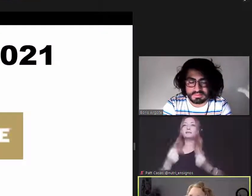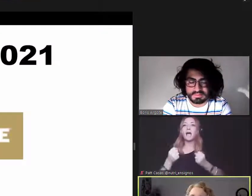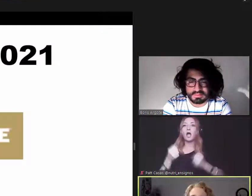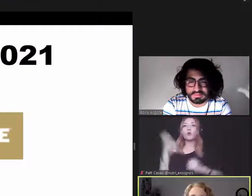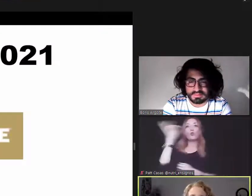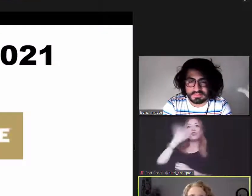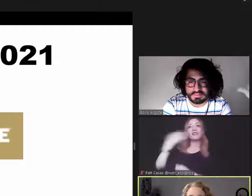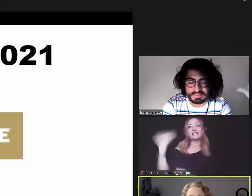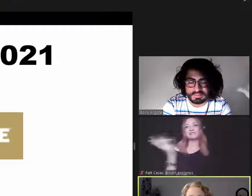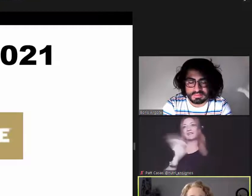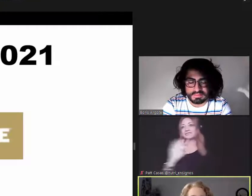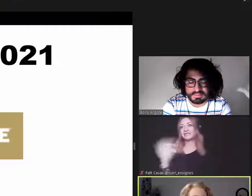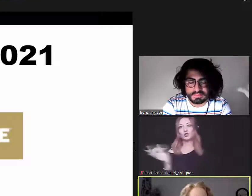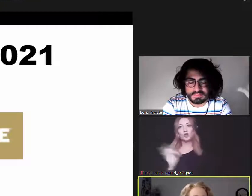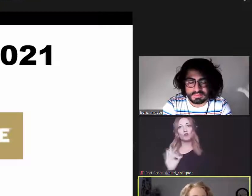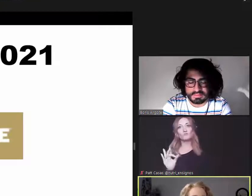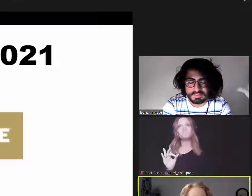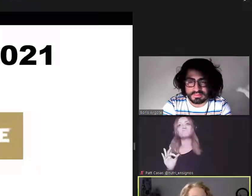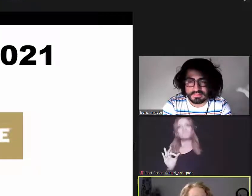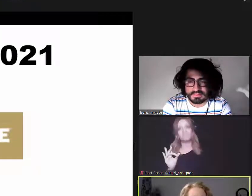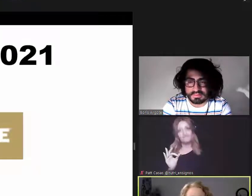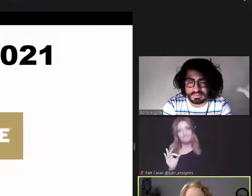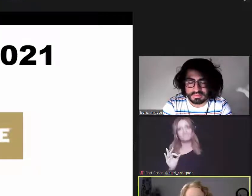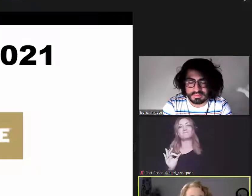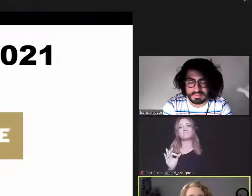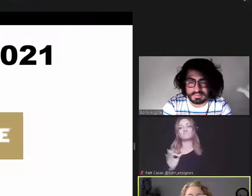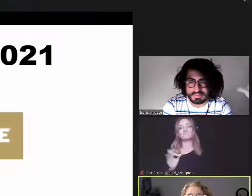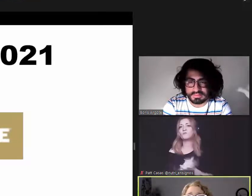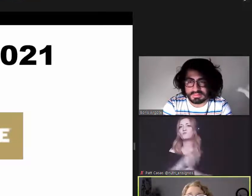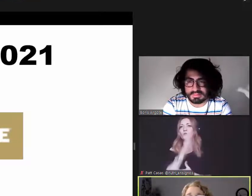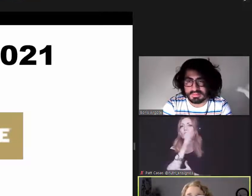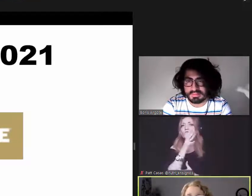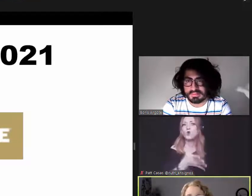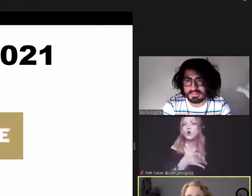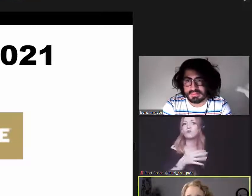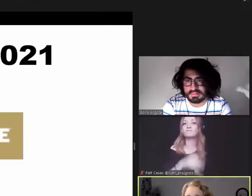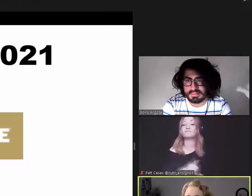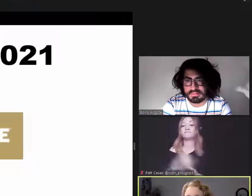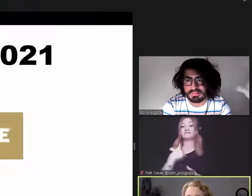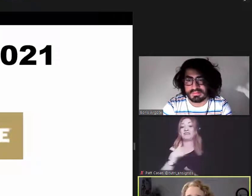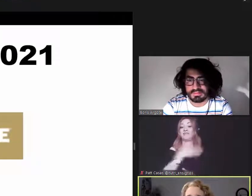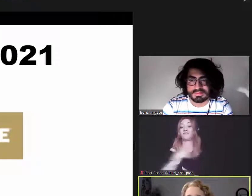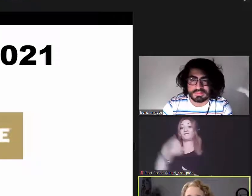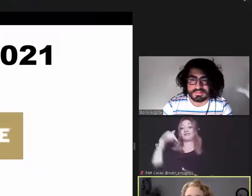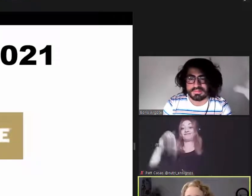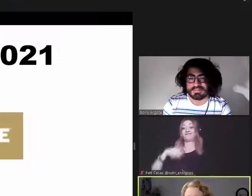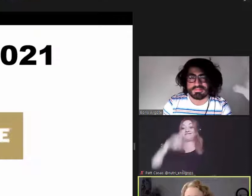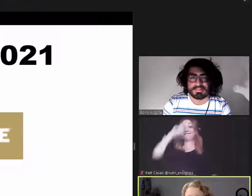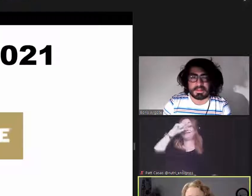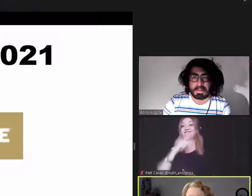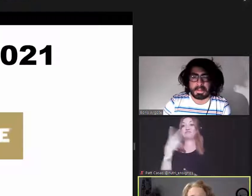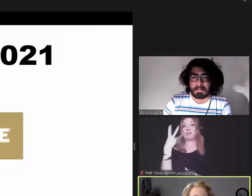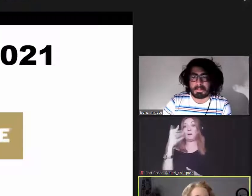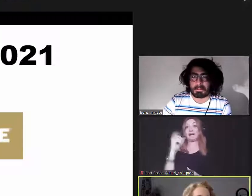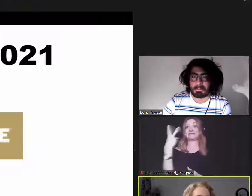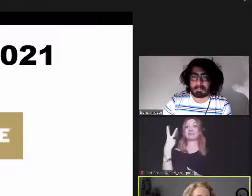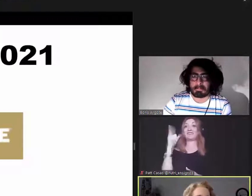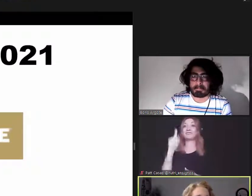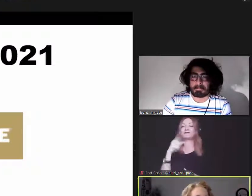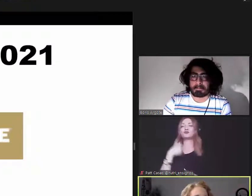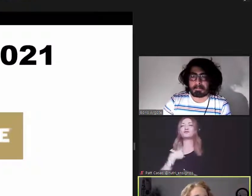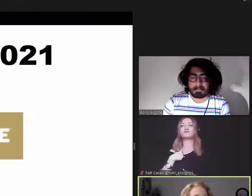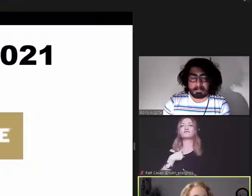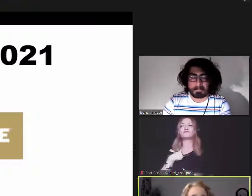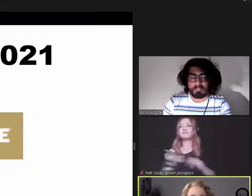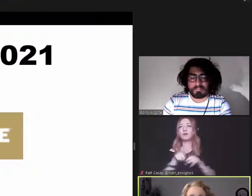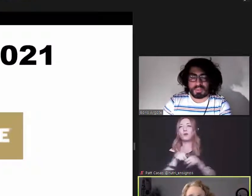because I want 2021 to be your best year yet. And